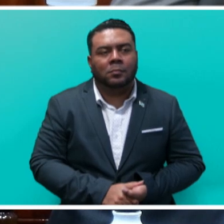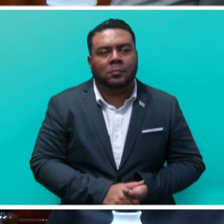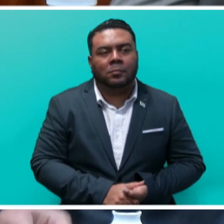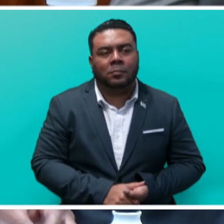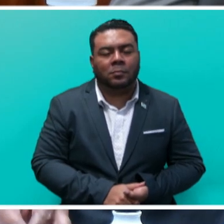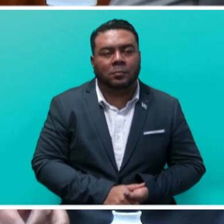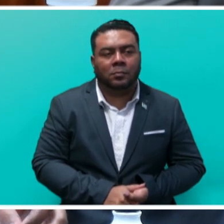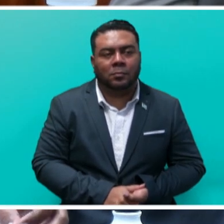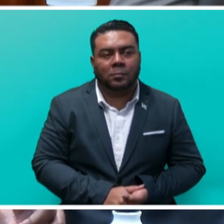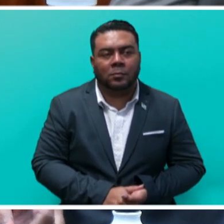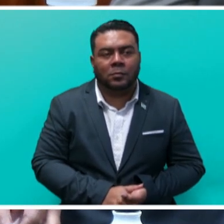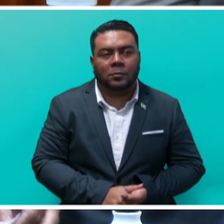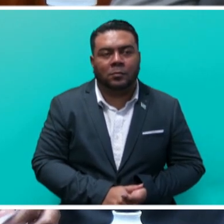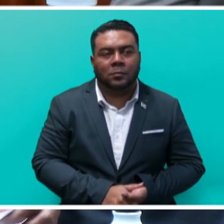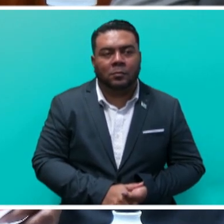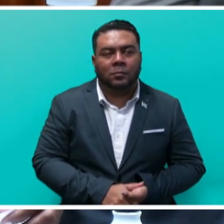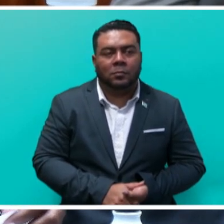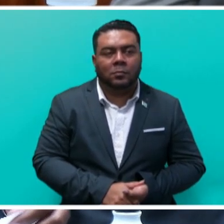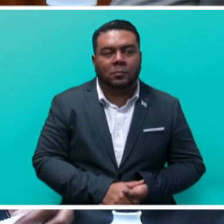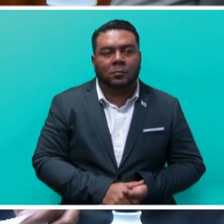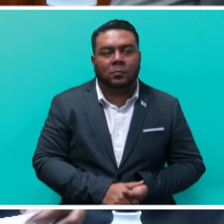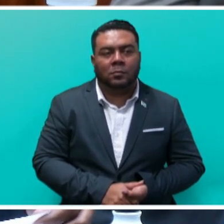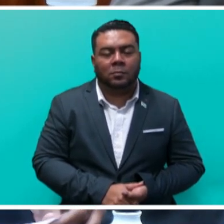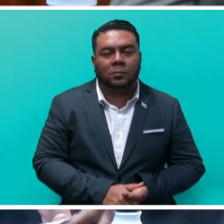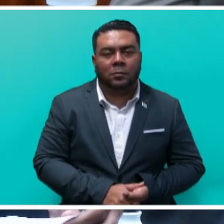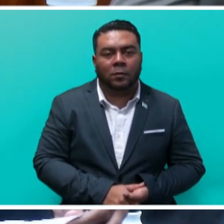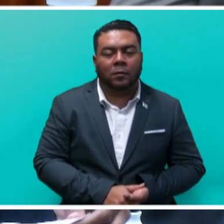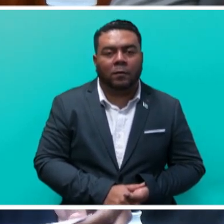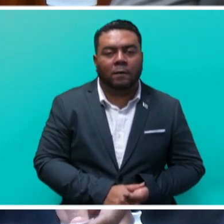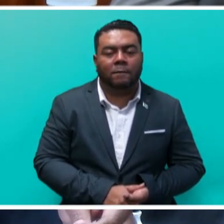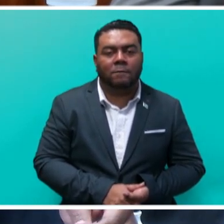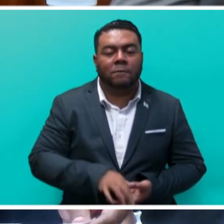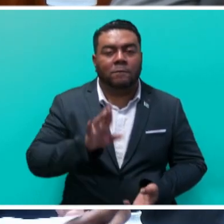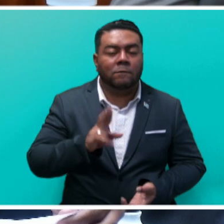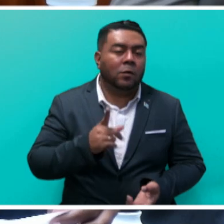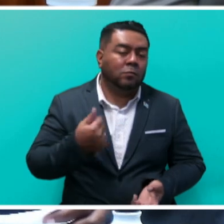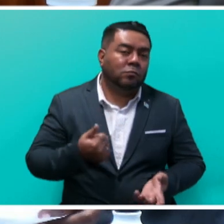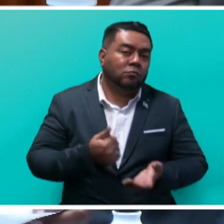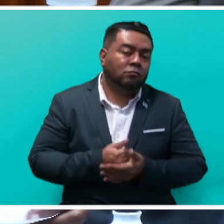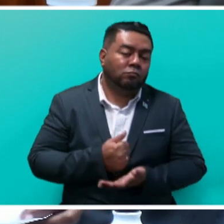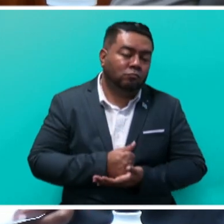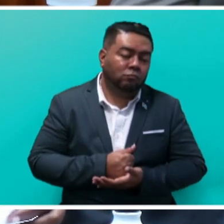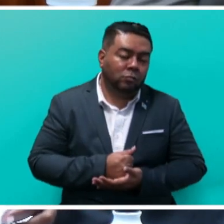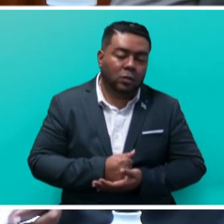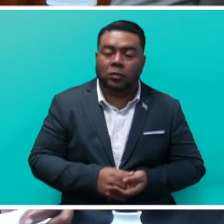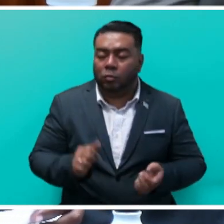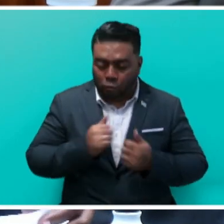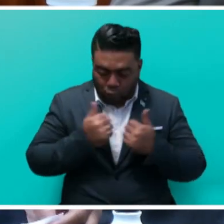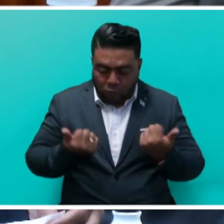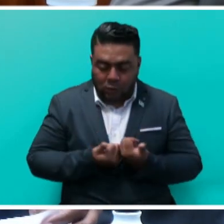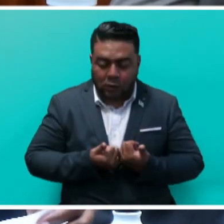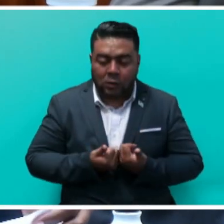request for amendments in future, and given the potential for indefinite extensions for the fee-free period, it was agreed that the